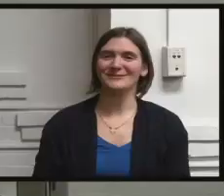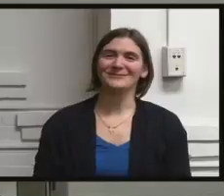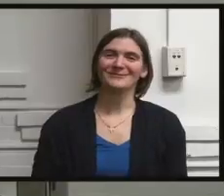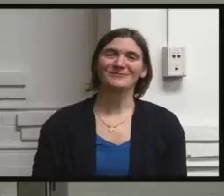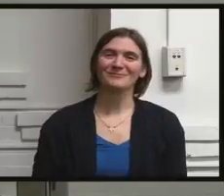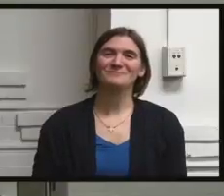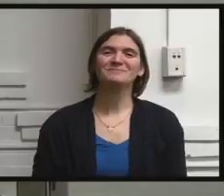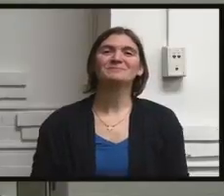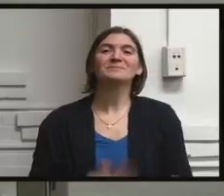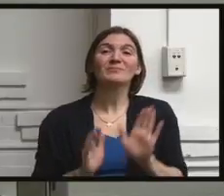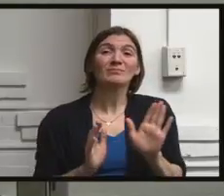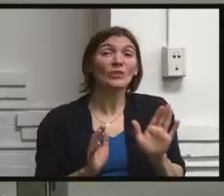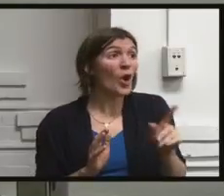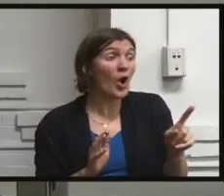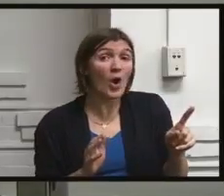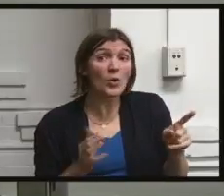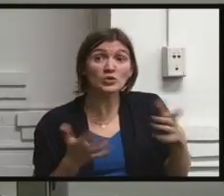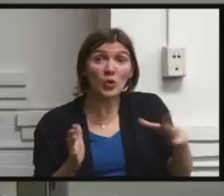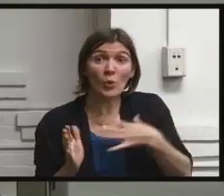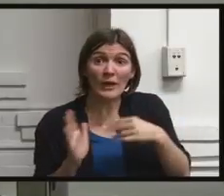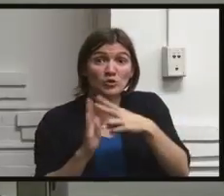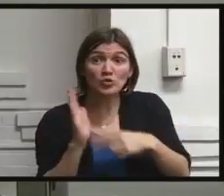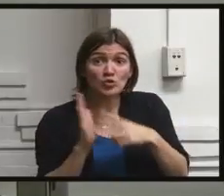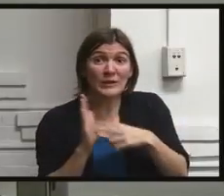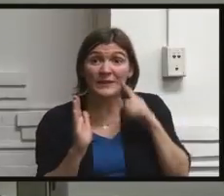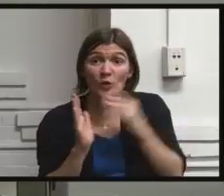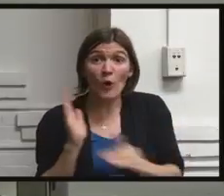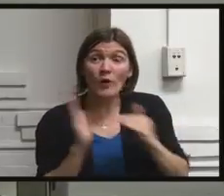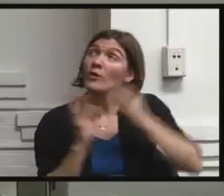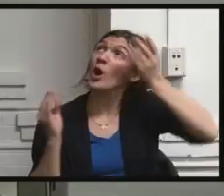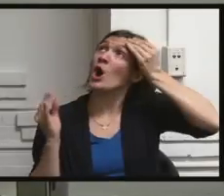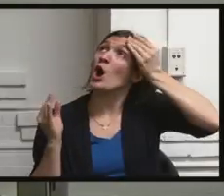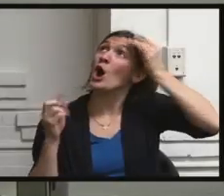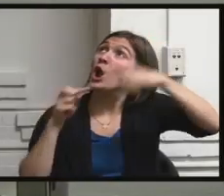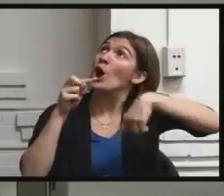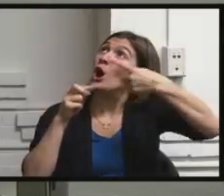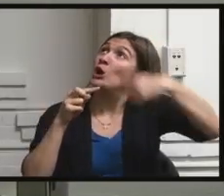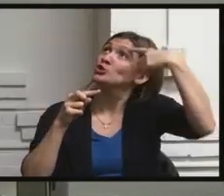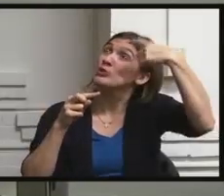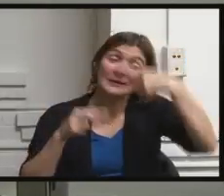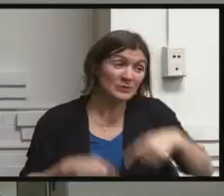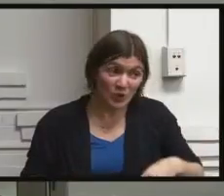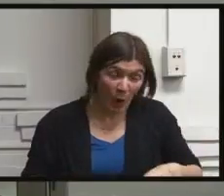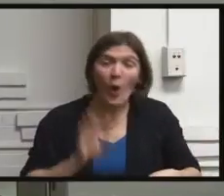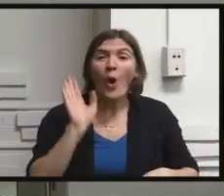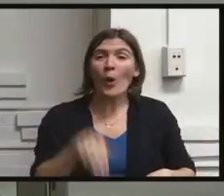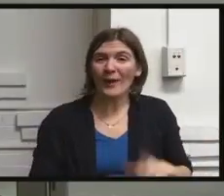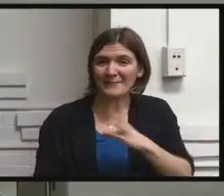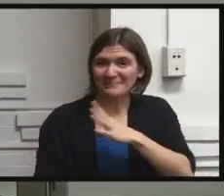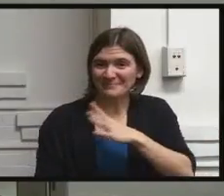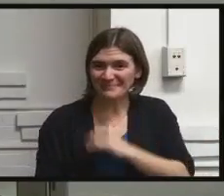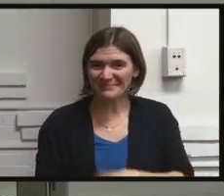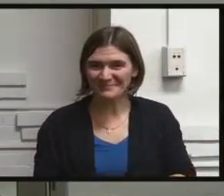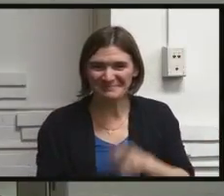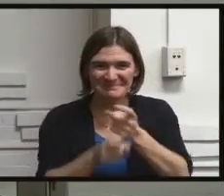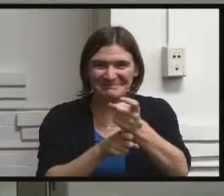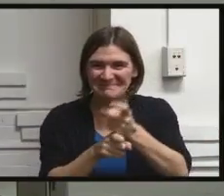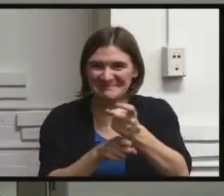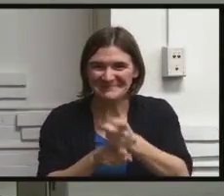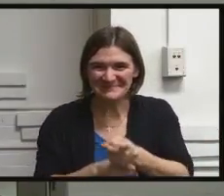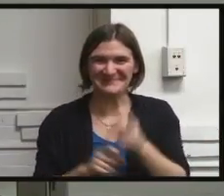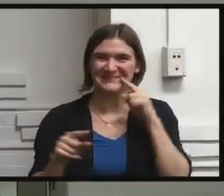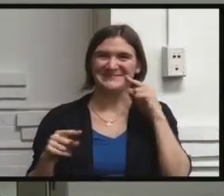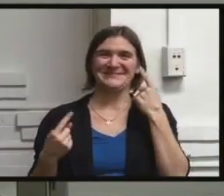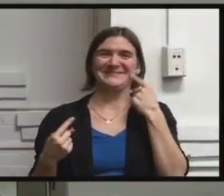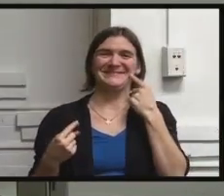That's a personal thing? Okay, I thought everyone had that experience. Okay, so we actually,